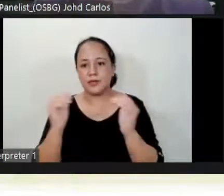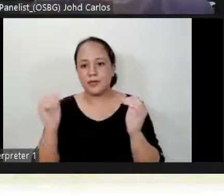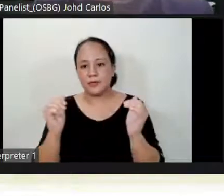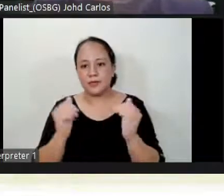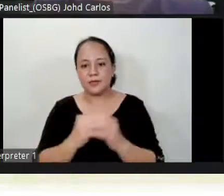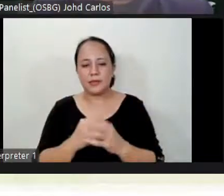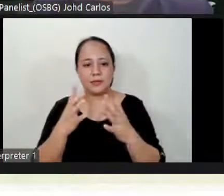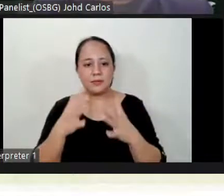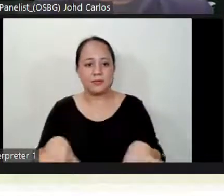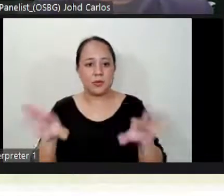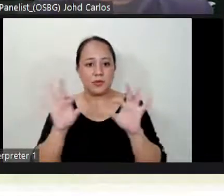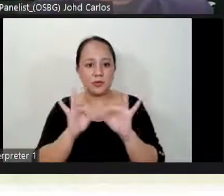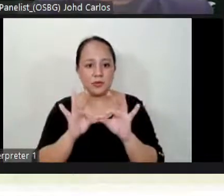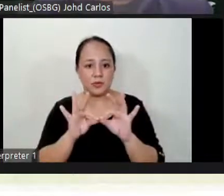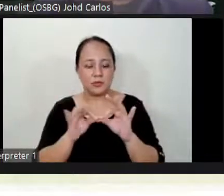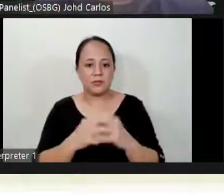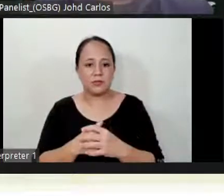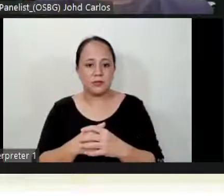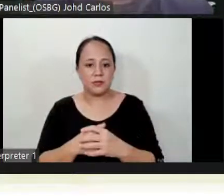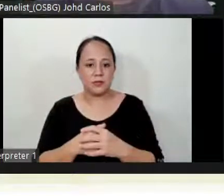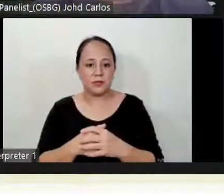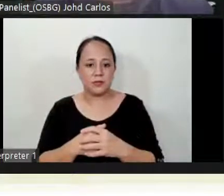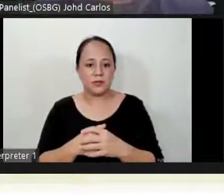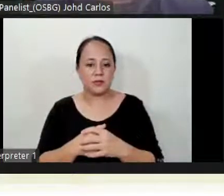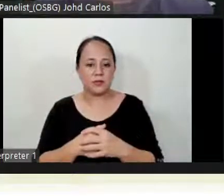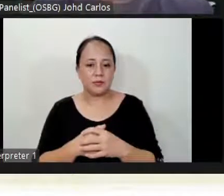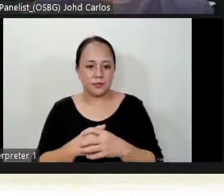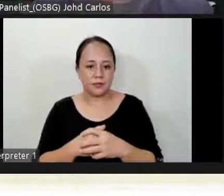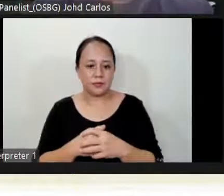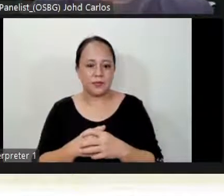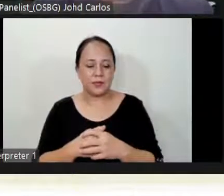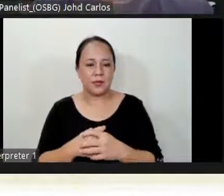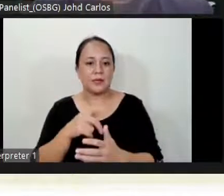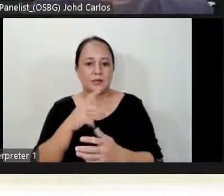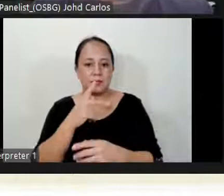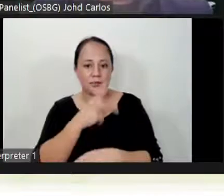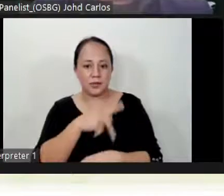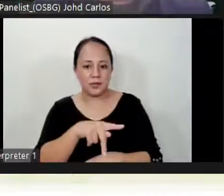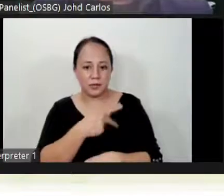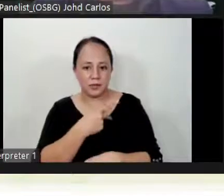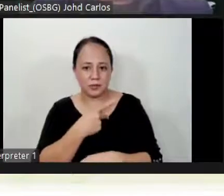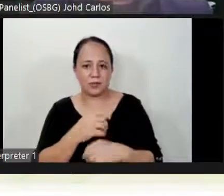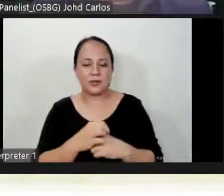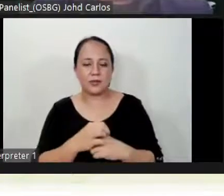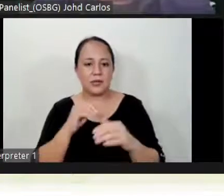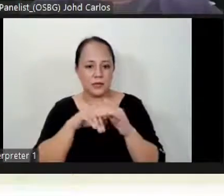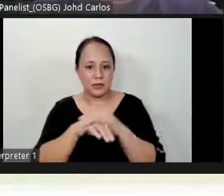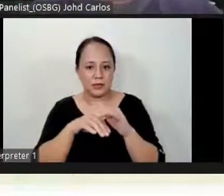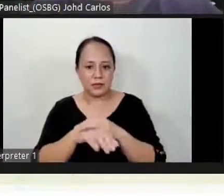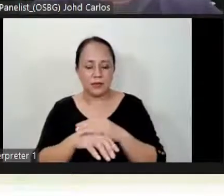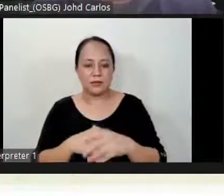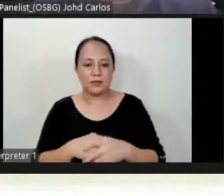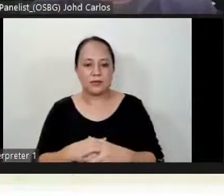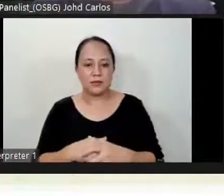is important is that we ensure that the patients can access it in